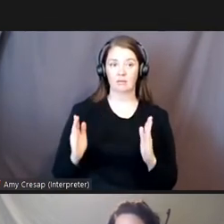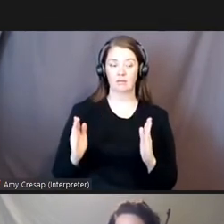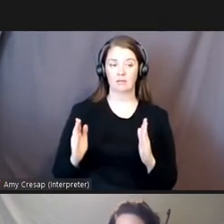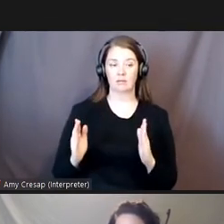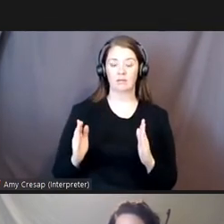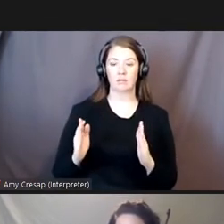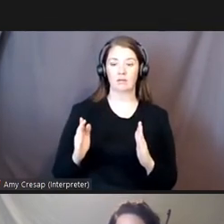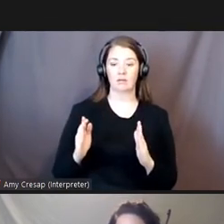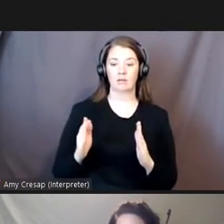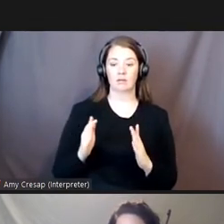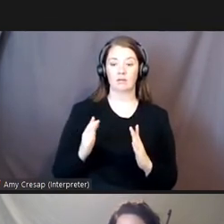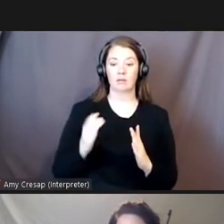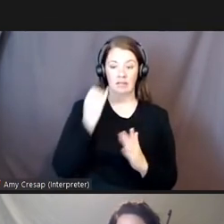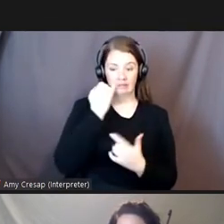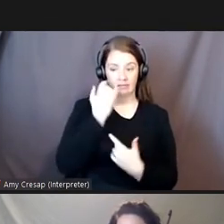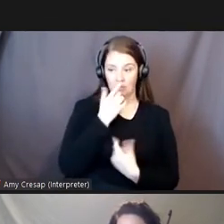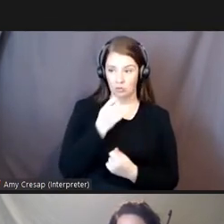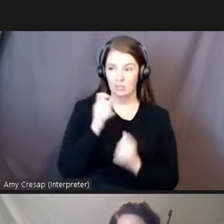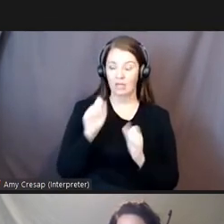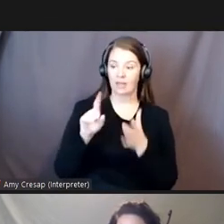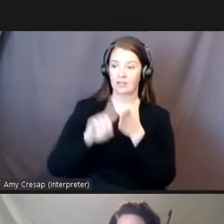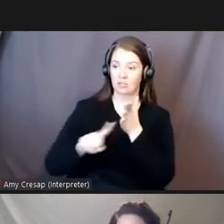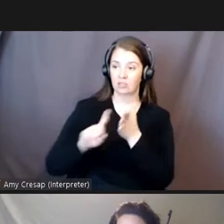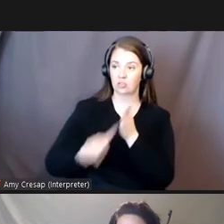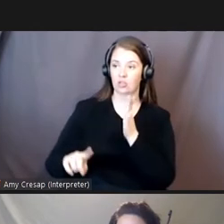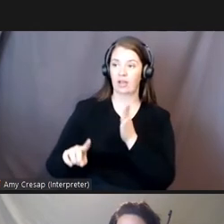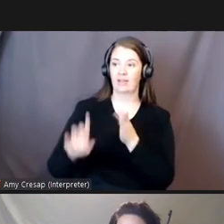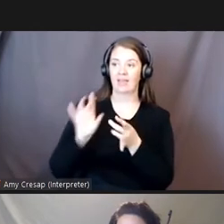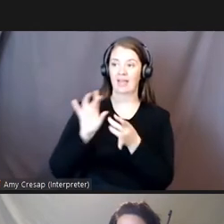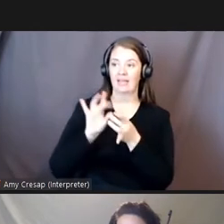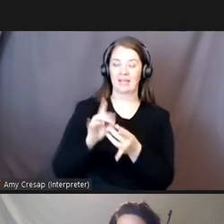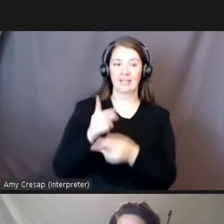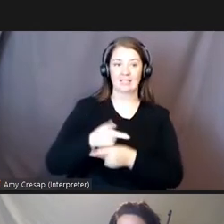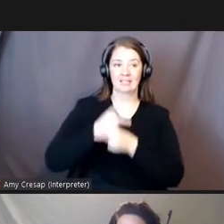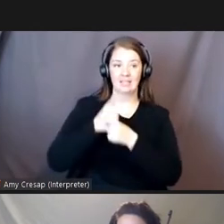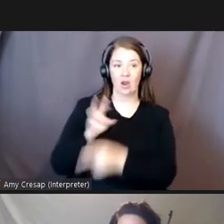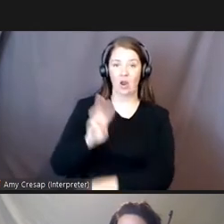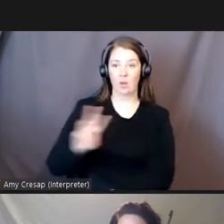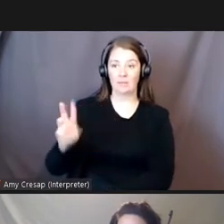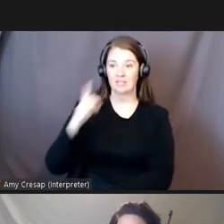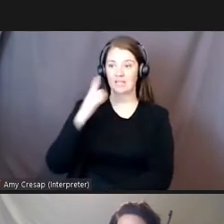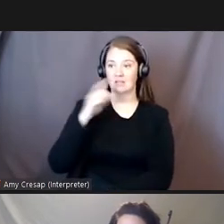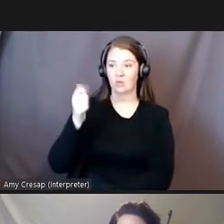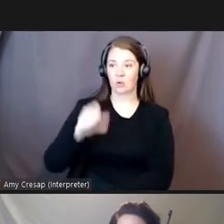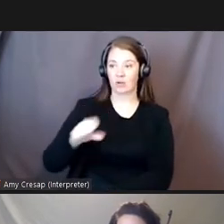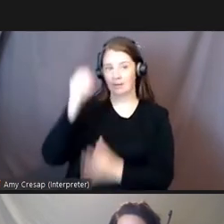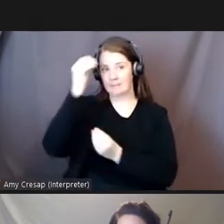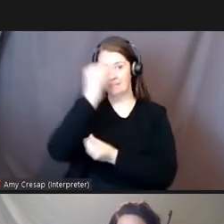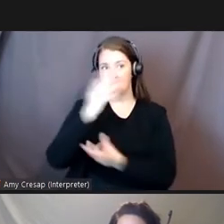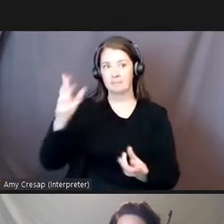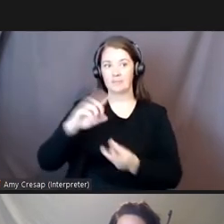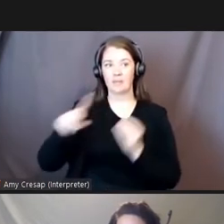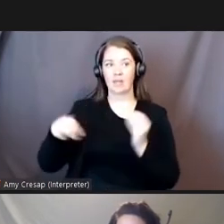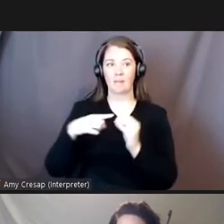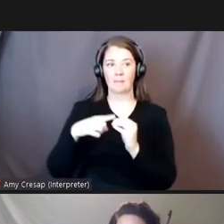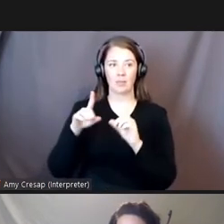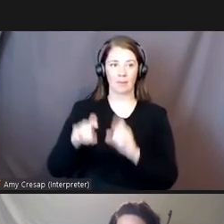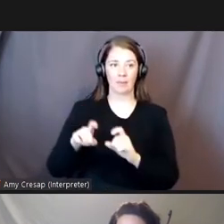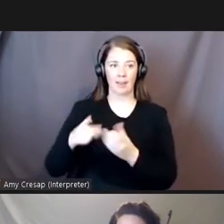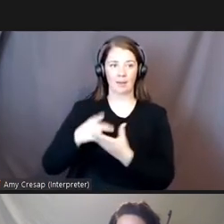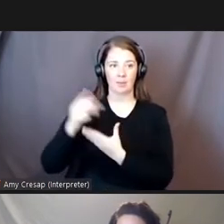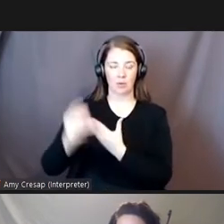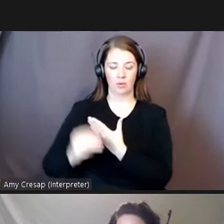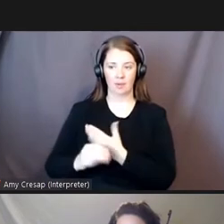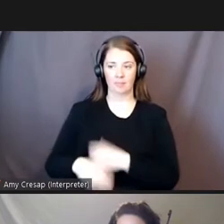can check on the FCC's Connected Care webpage for updates and announcements about the Connected Care Pilot Program.